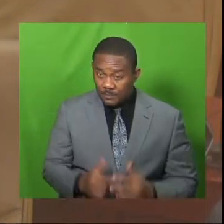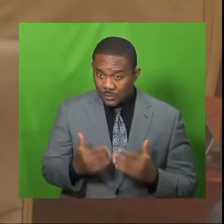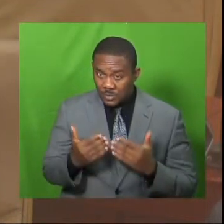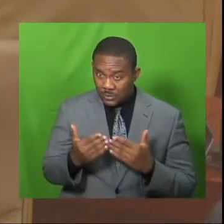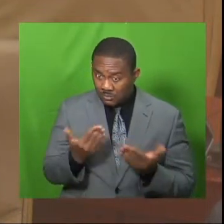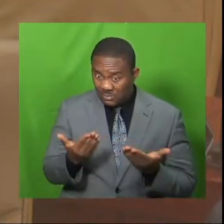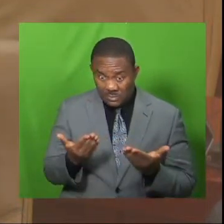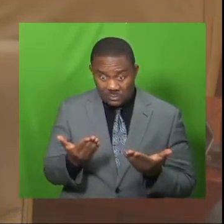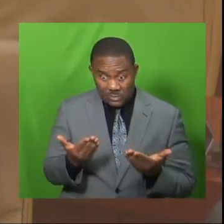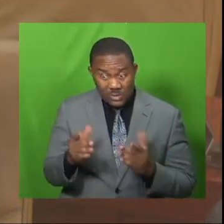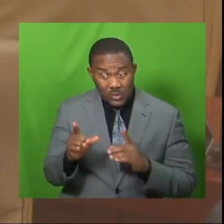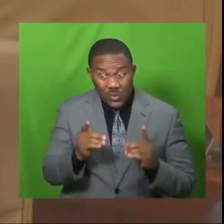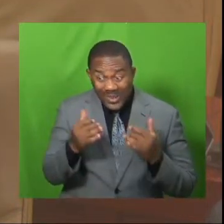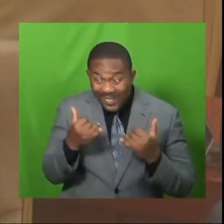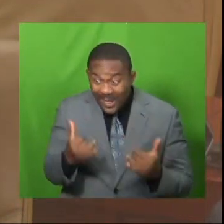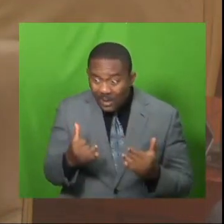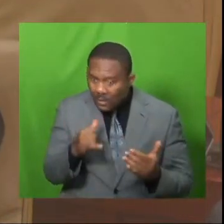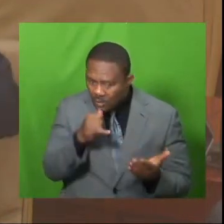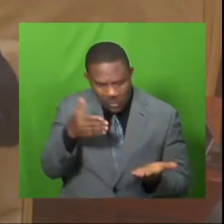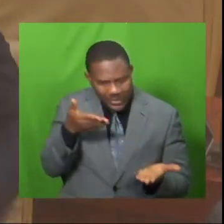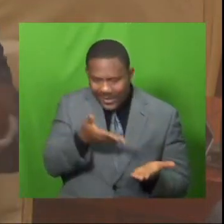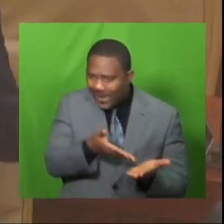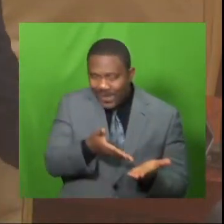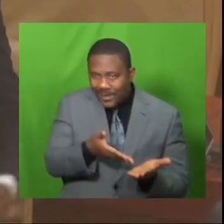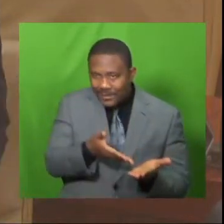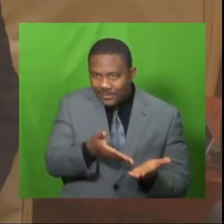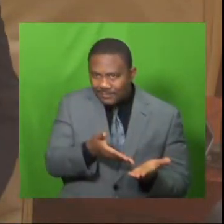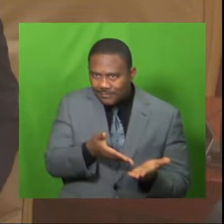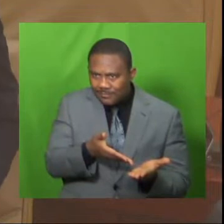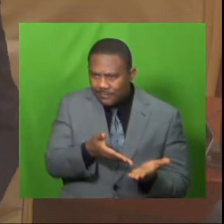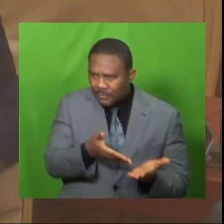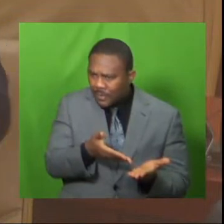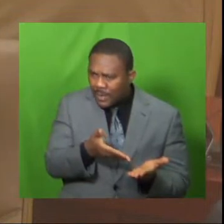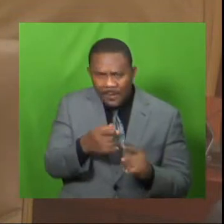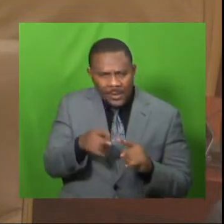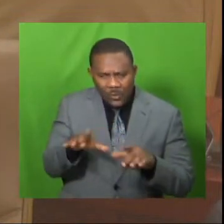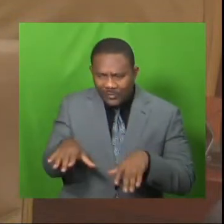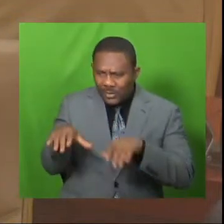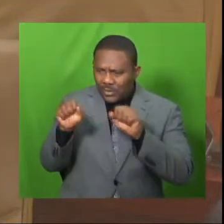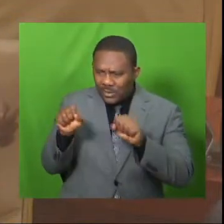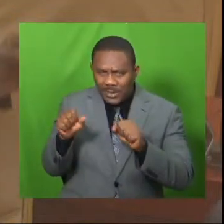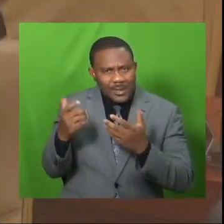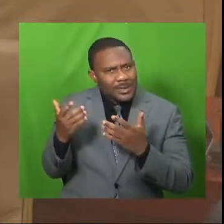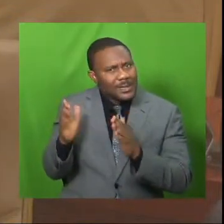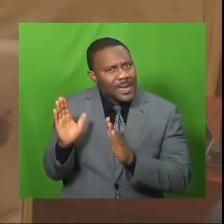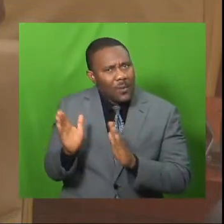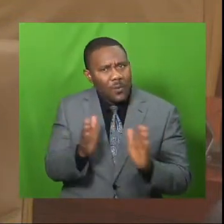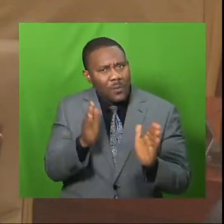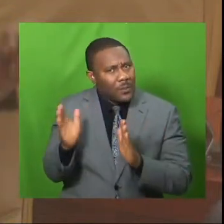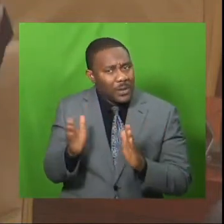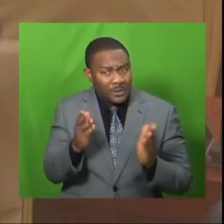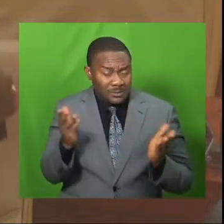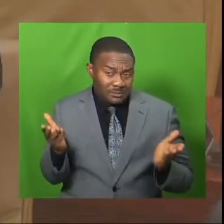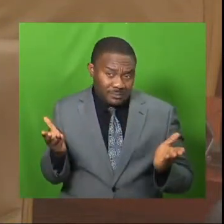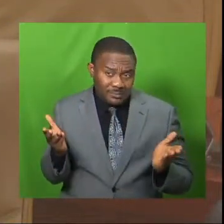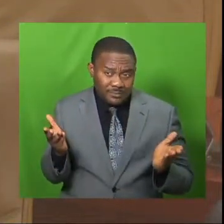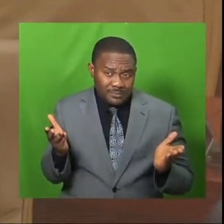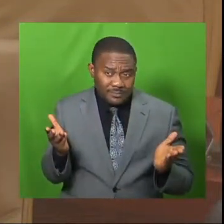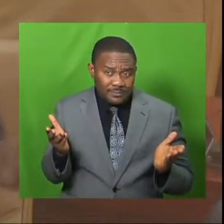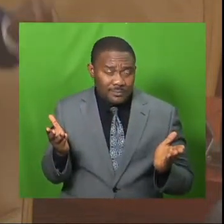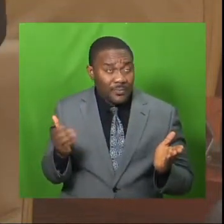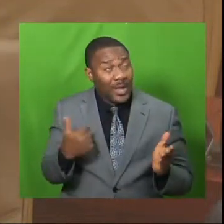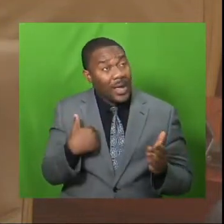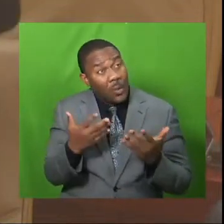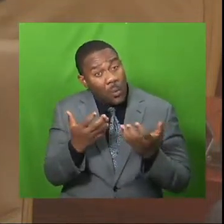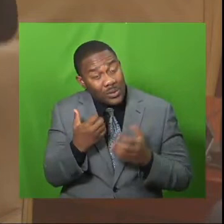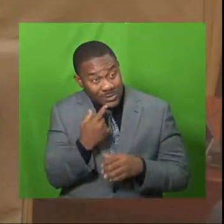anchored in our rules book, but we have adopted this as a practice. And Mr. Speaker, without more, I want to state